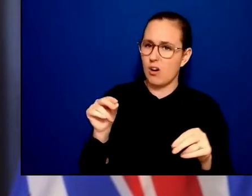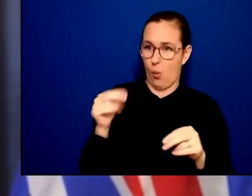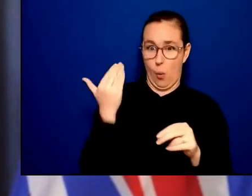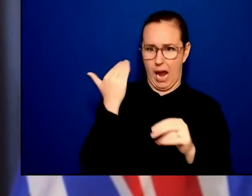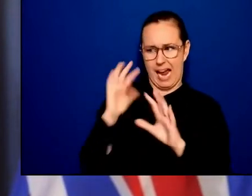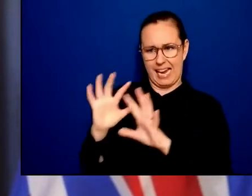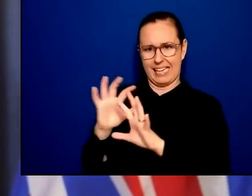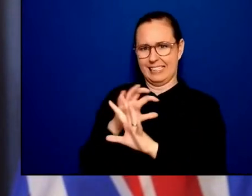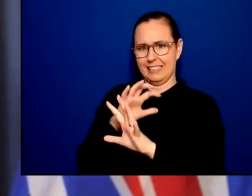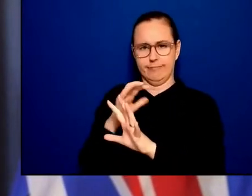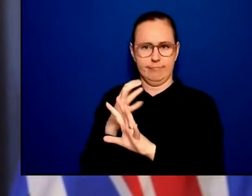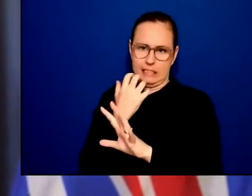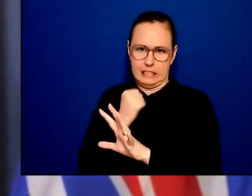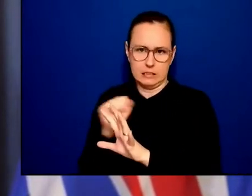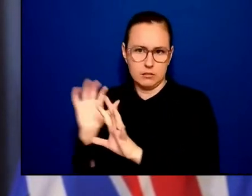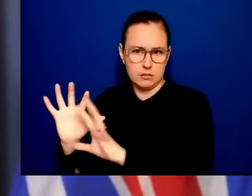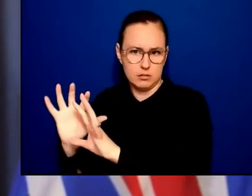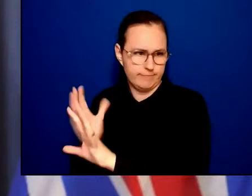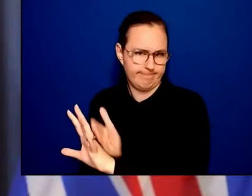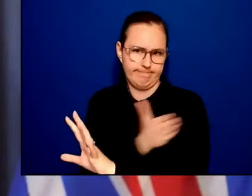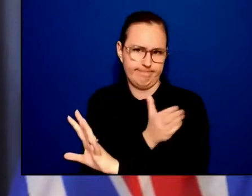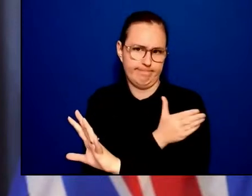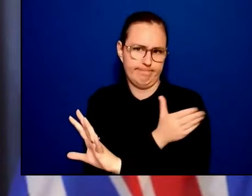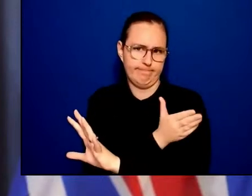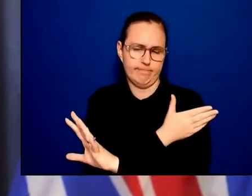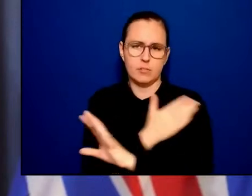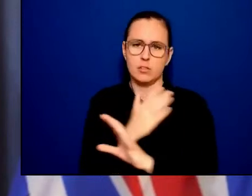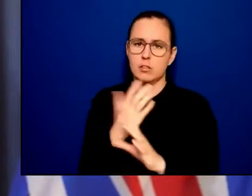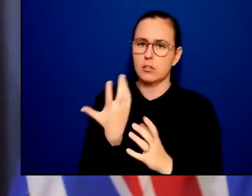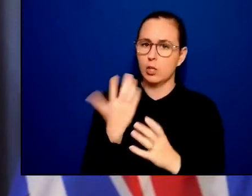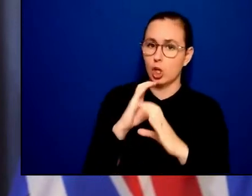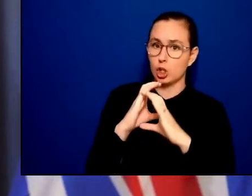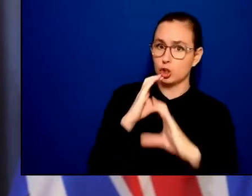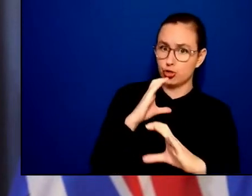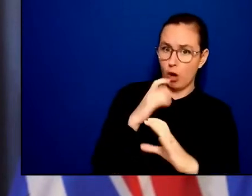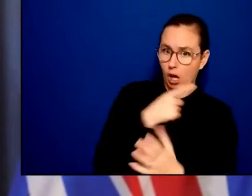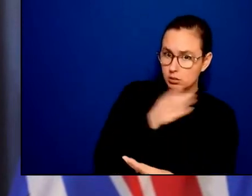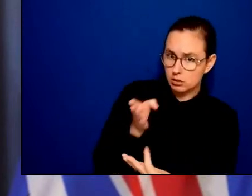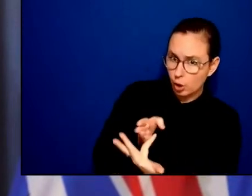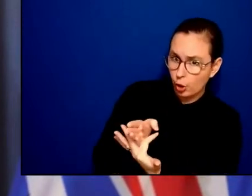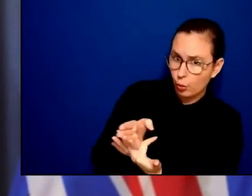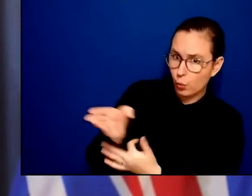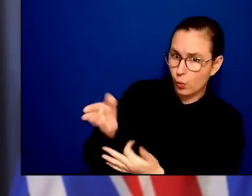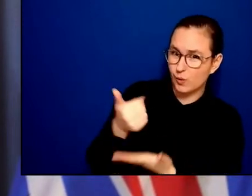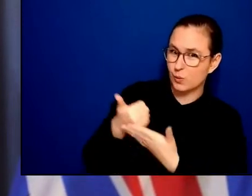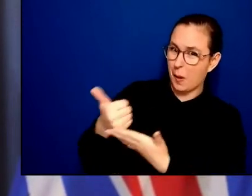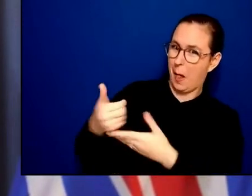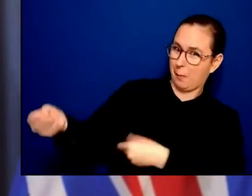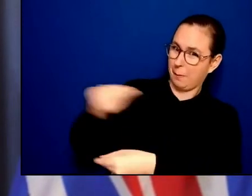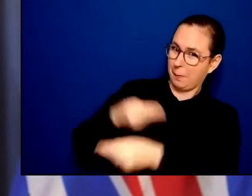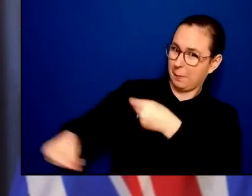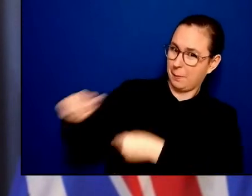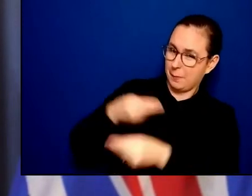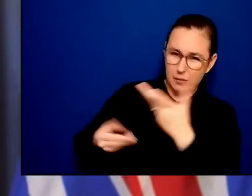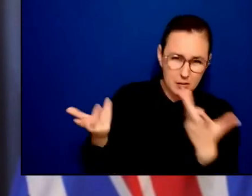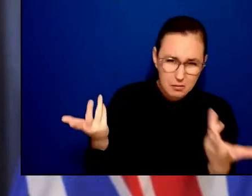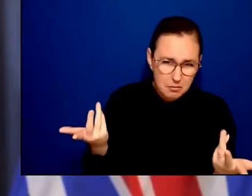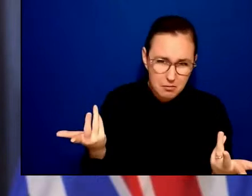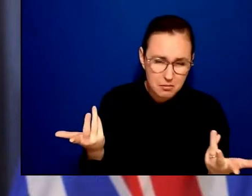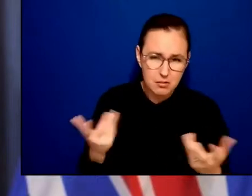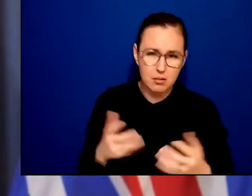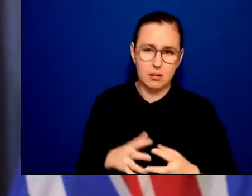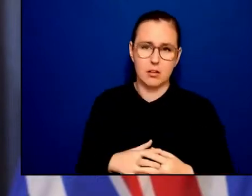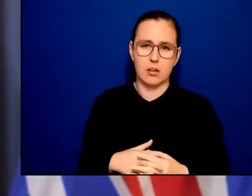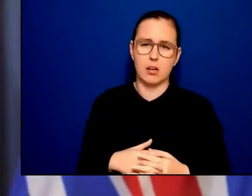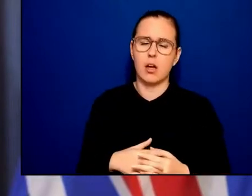I know you spoke to this a bit, but can you be clear to people on what sort of timing they should expect, how long they